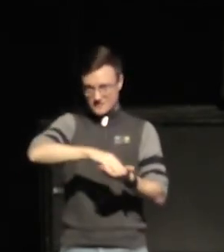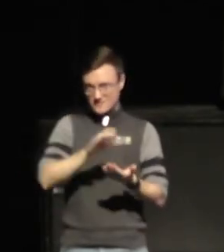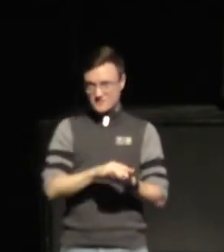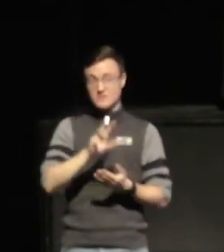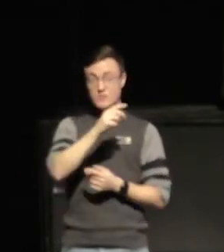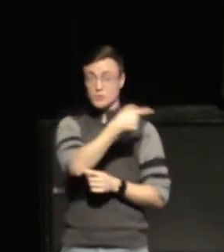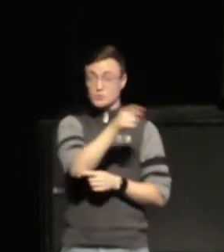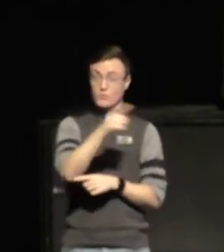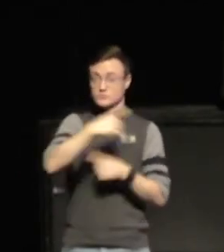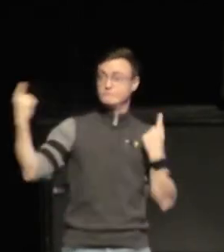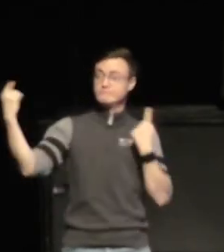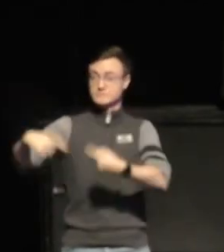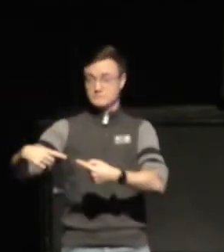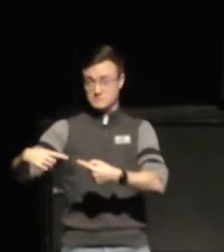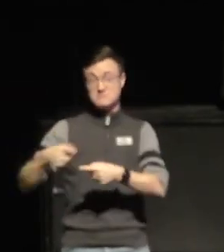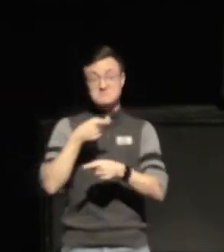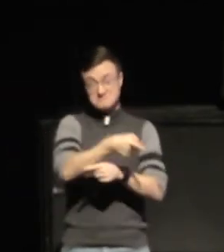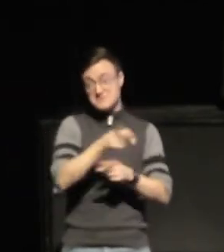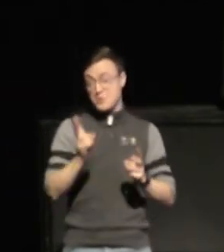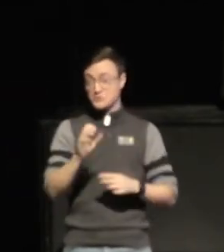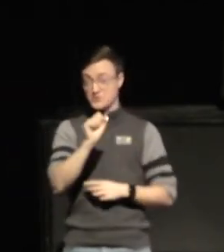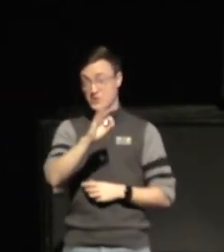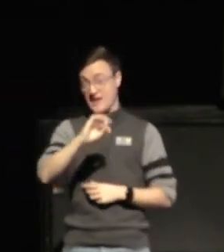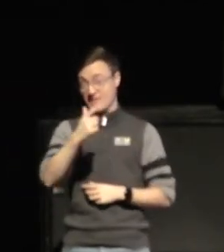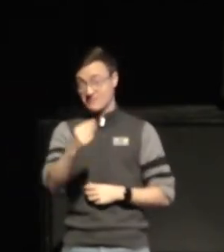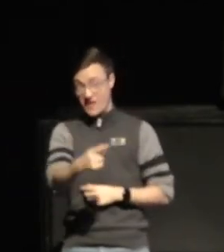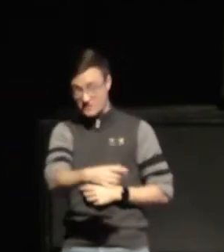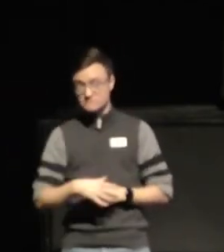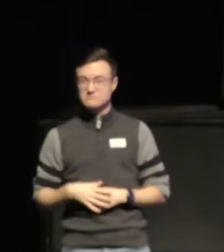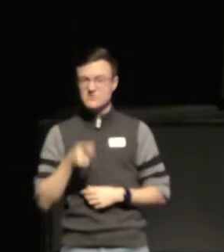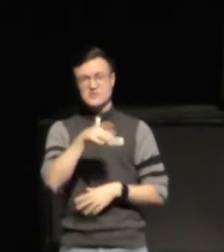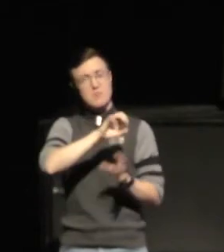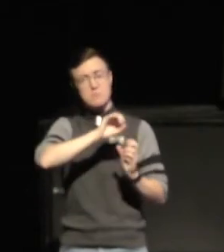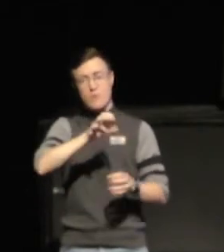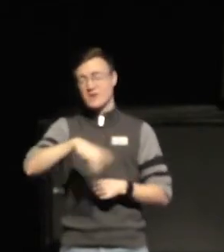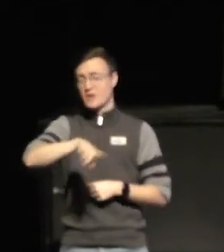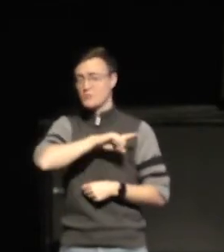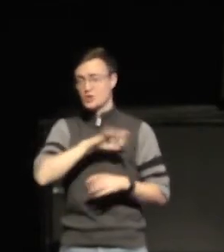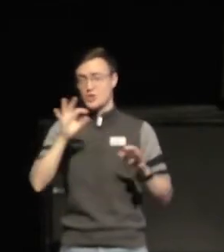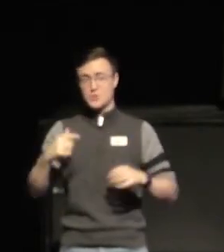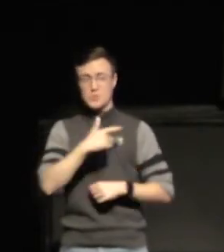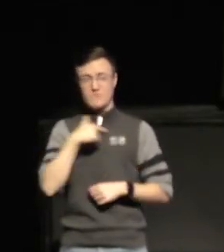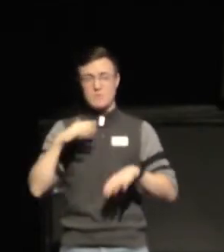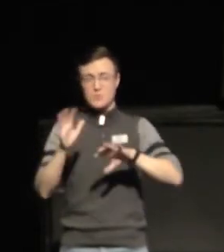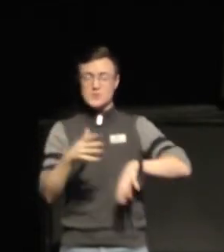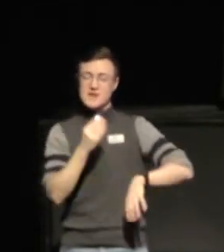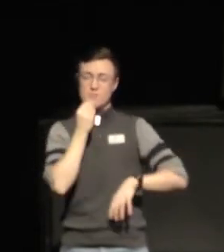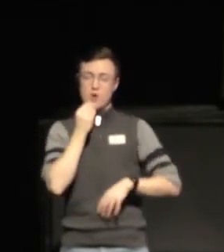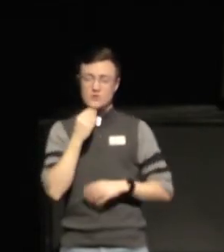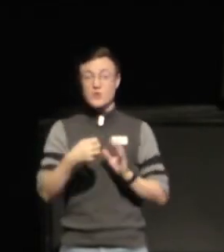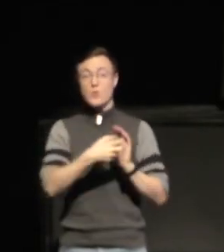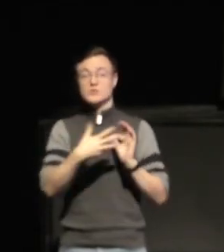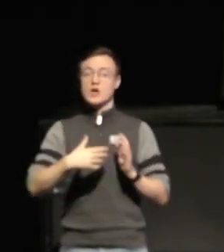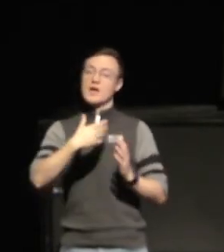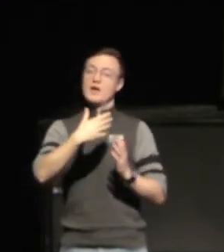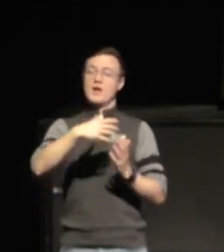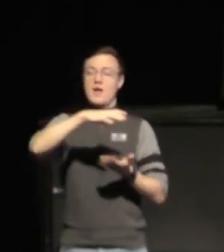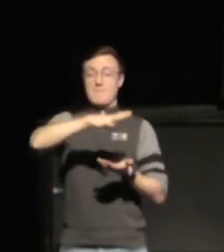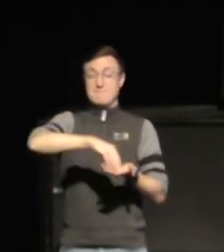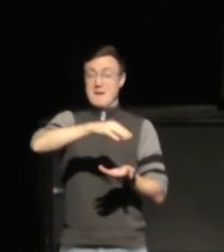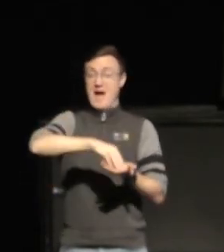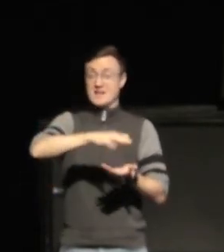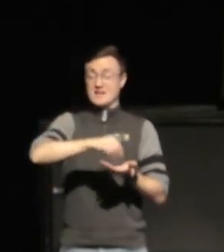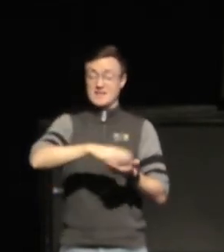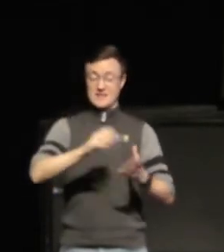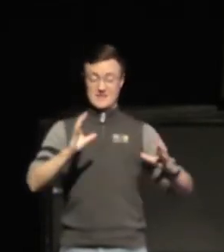this issue in relation to how we produce our food. because then land is the commodity.